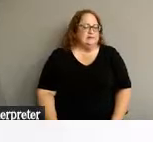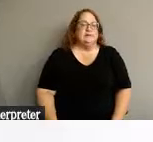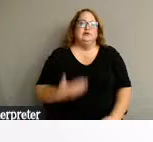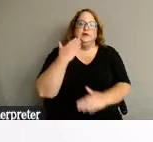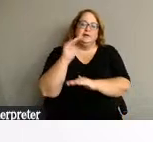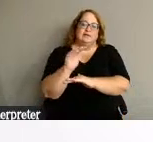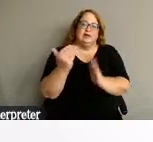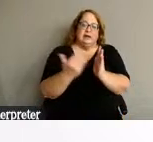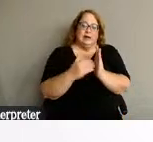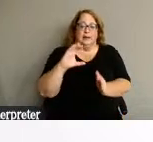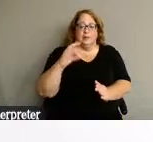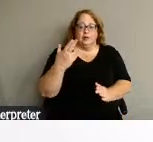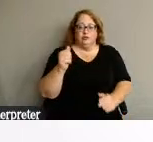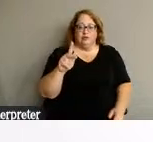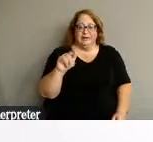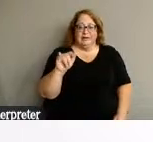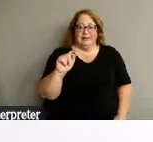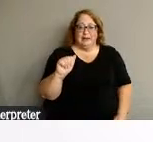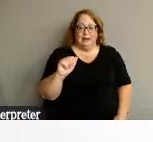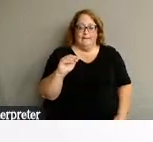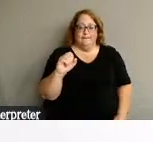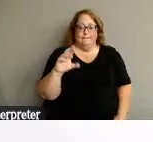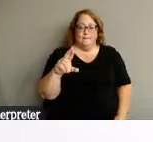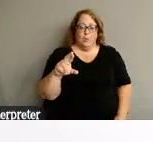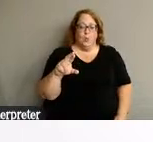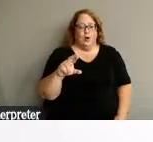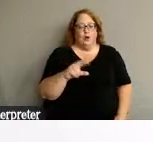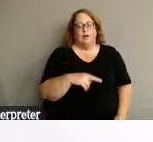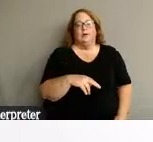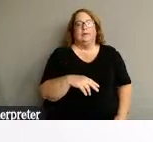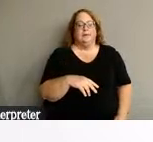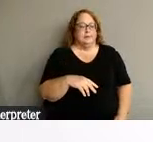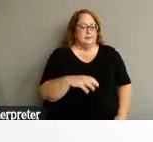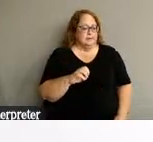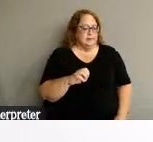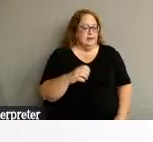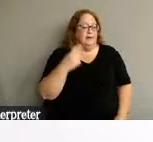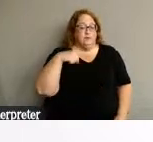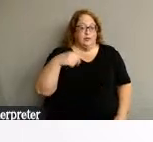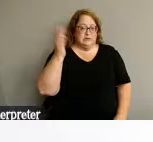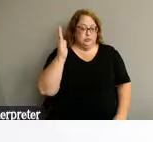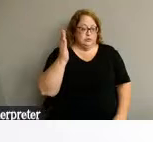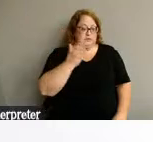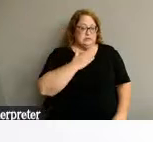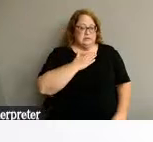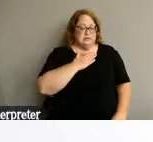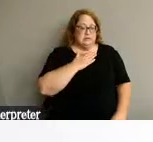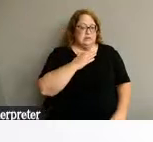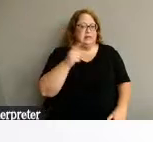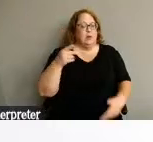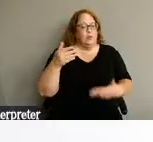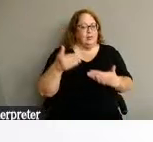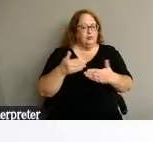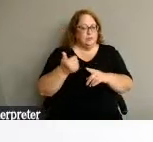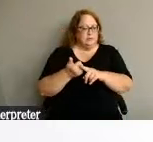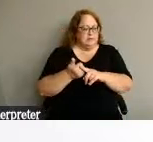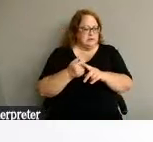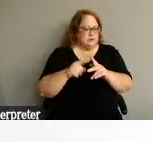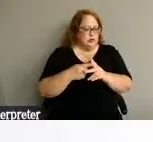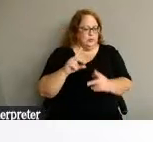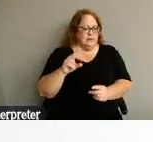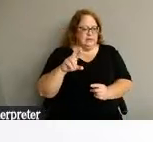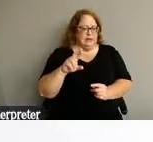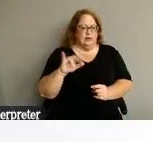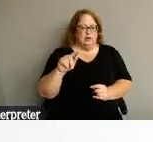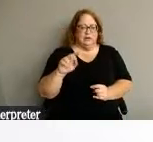Good evening again. I am Shahida Moore, Chief Officer, Partner Districts, and for this presentation, my colleagues will introduce themselves. Starting with Dr.